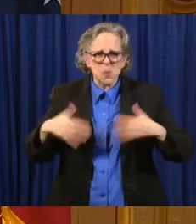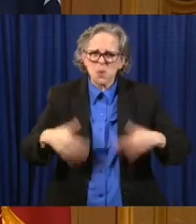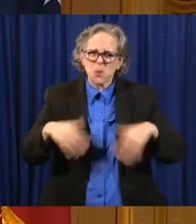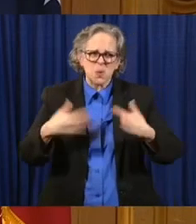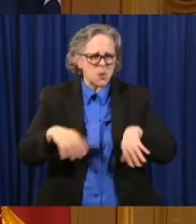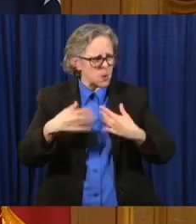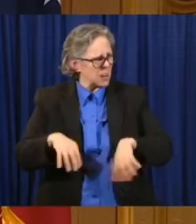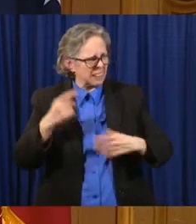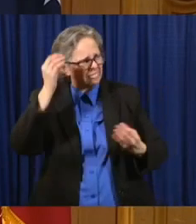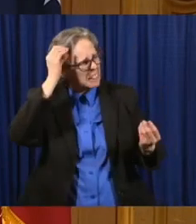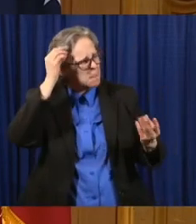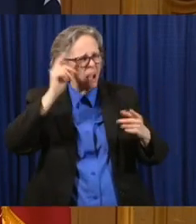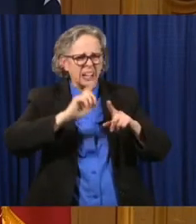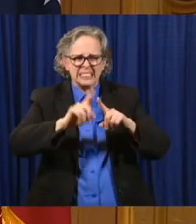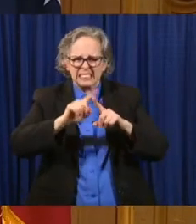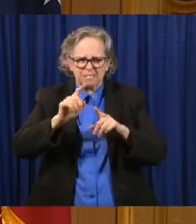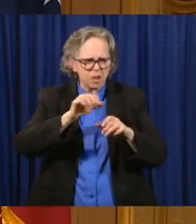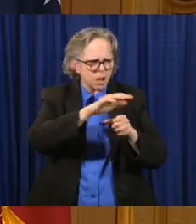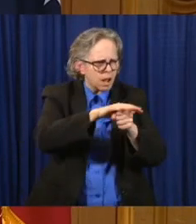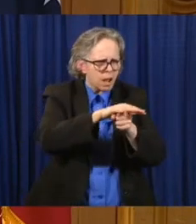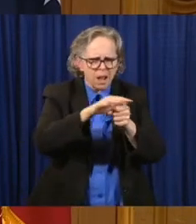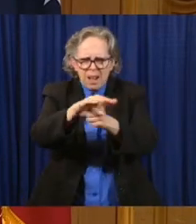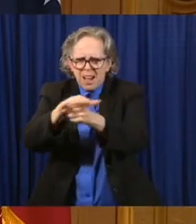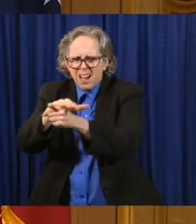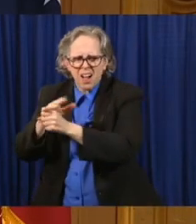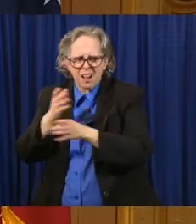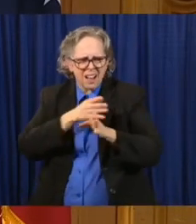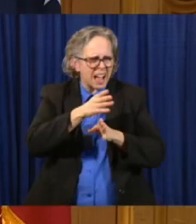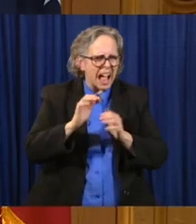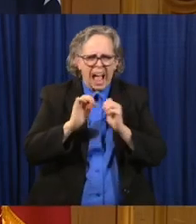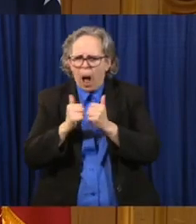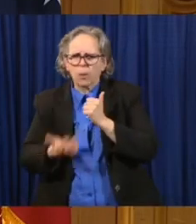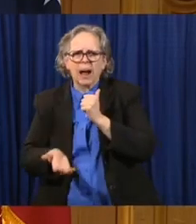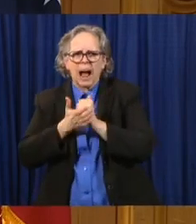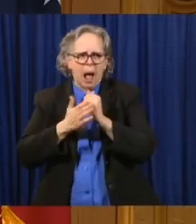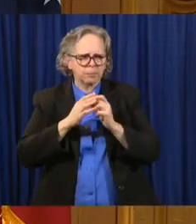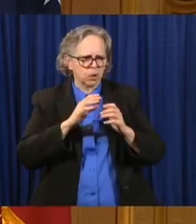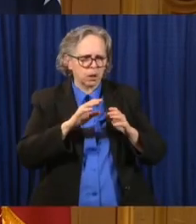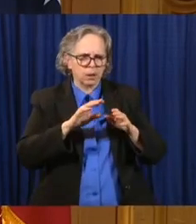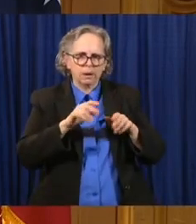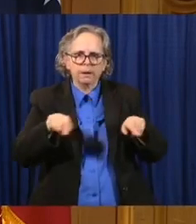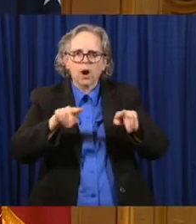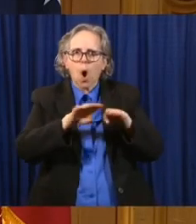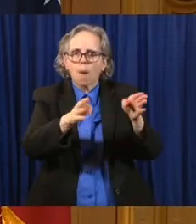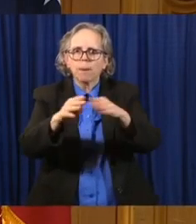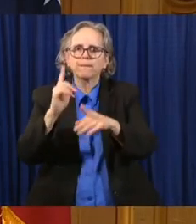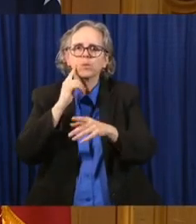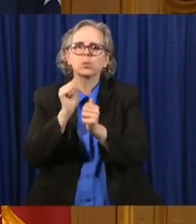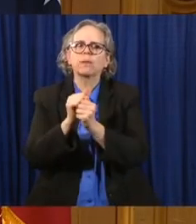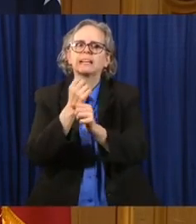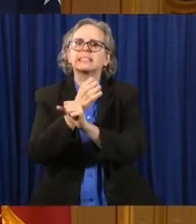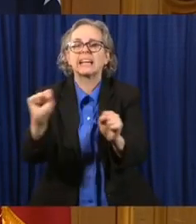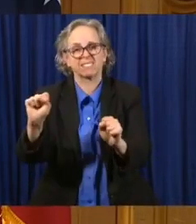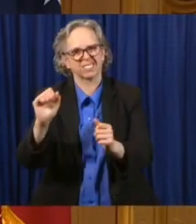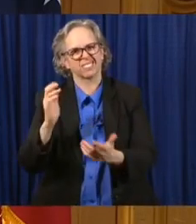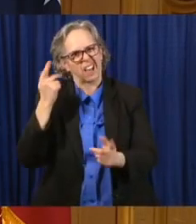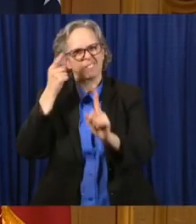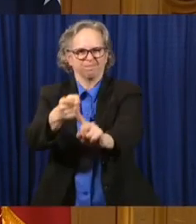on these, we have to figure out how to do this as safely as we can. Thank you.